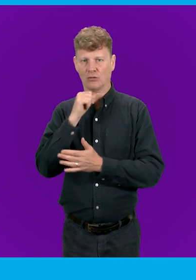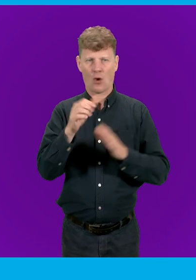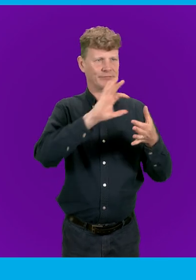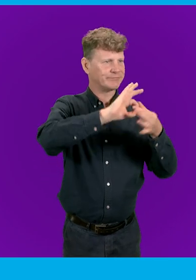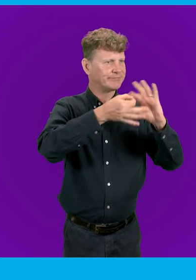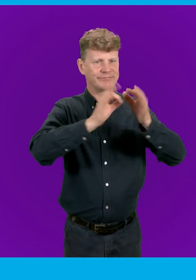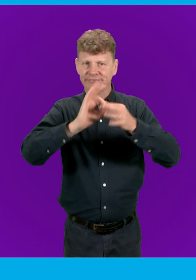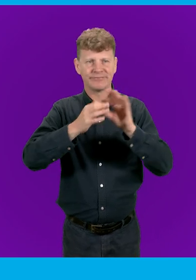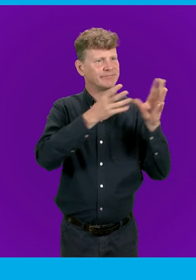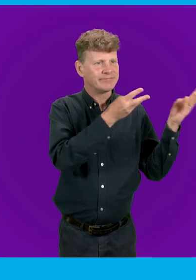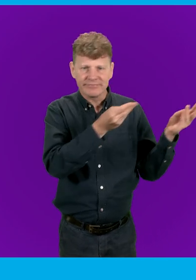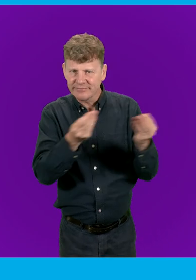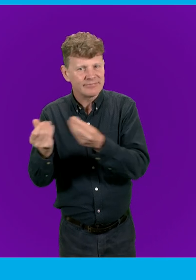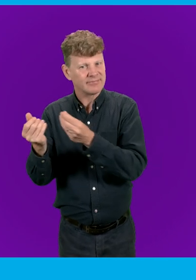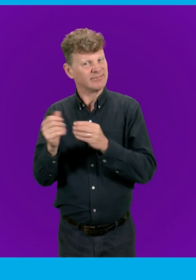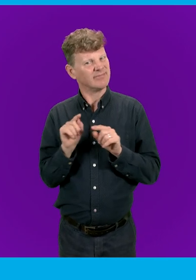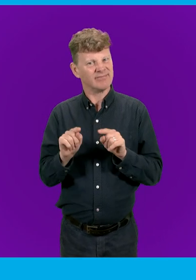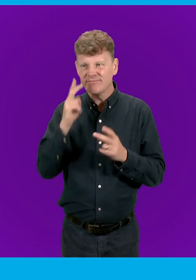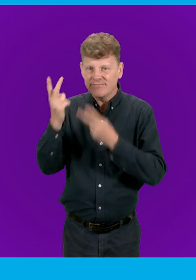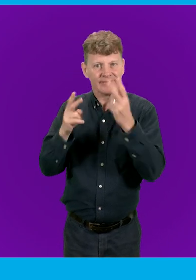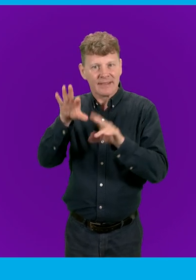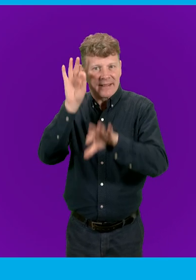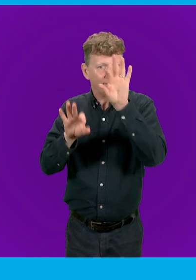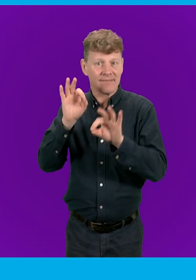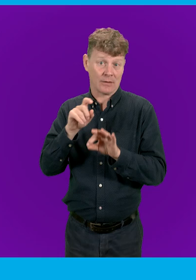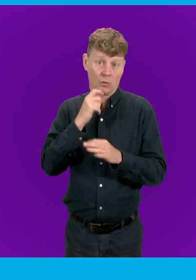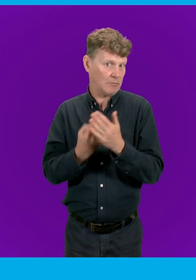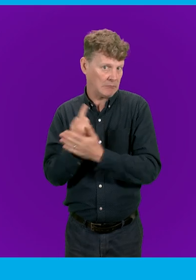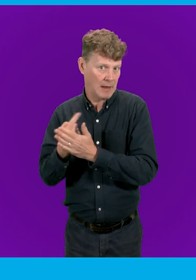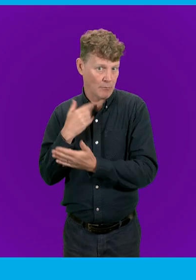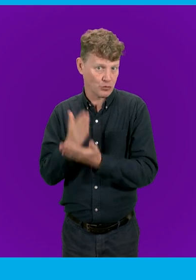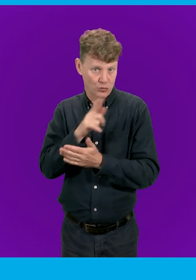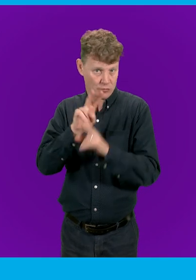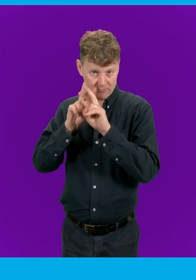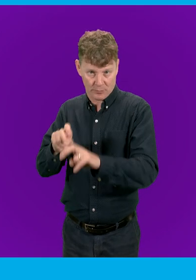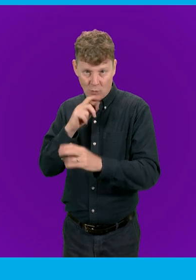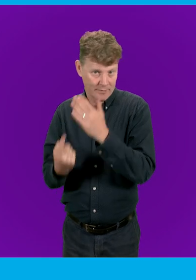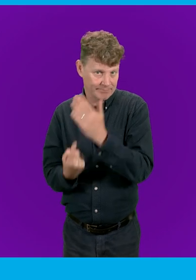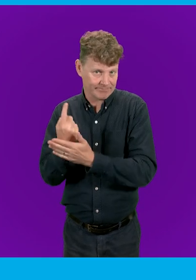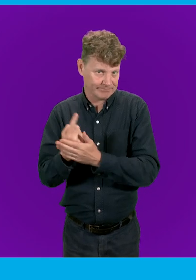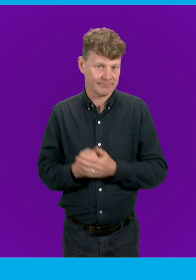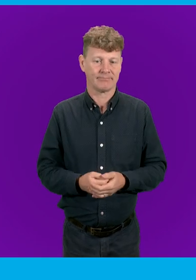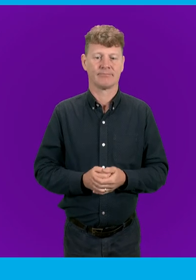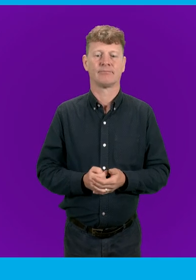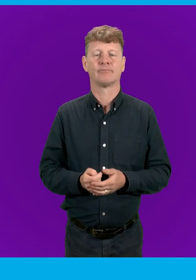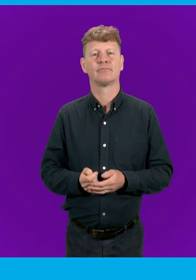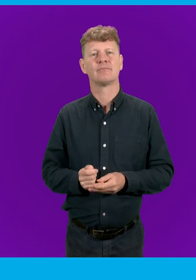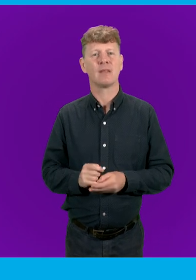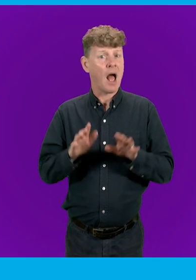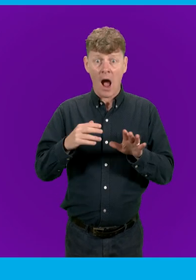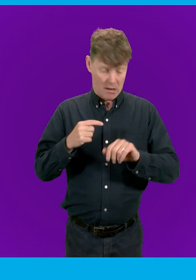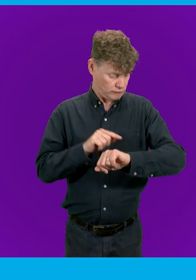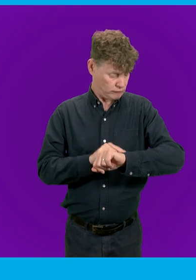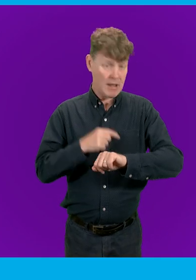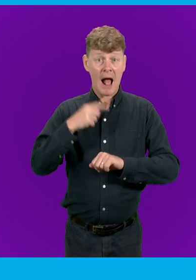education across schools, and these types of findings I'm sure will arise from that. Mm. Okay, wonderful. So I think we